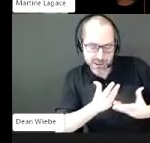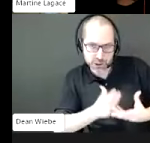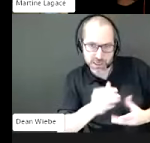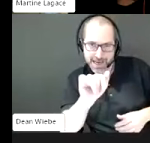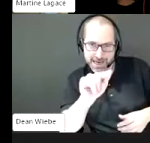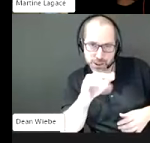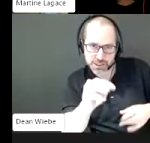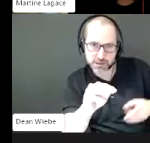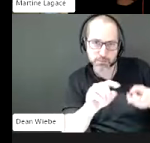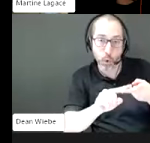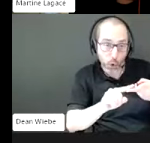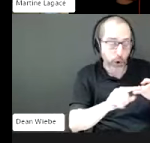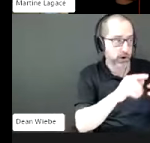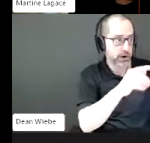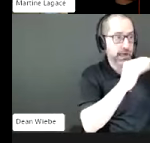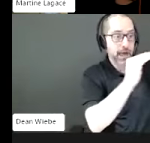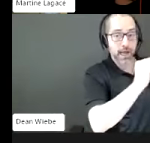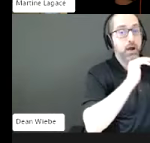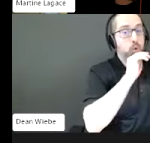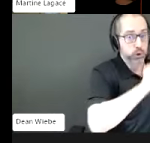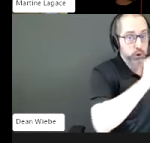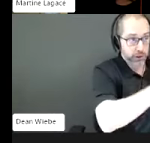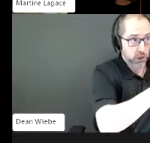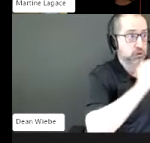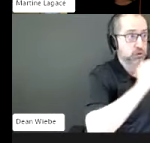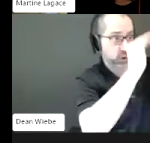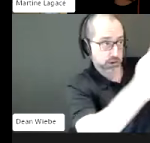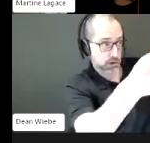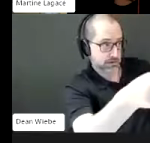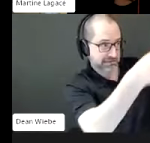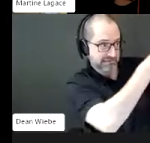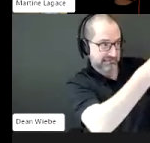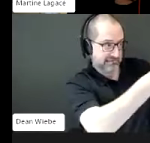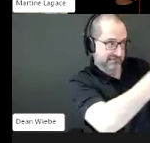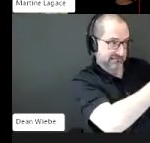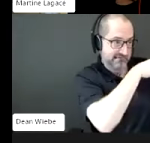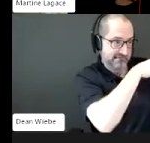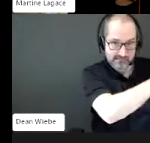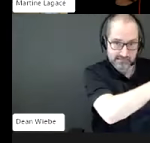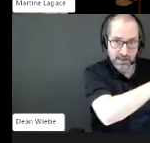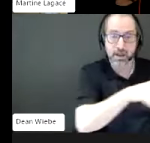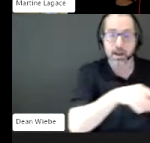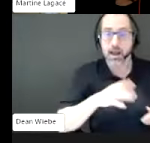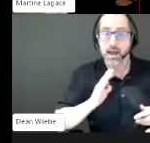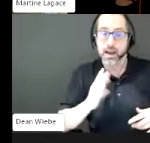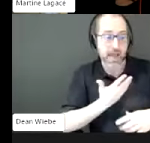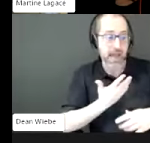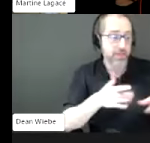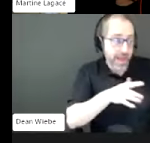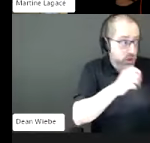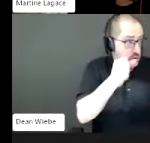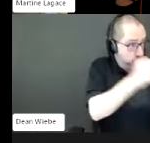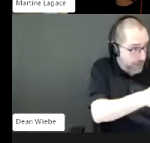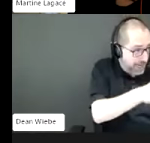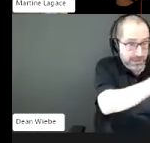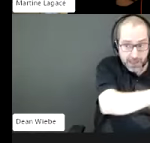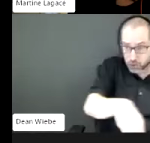study also showed that older adults' strengths and contributions to society were rarely acknowledged